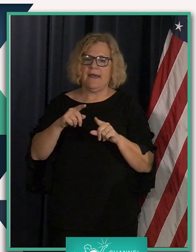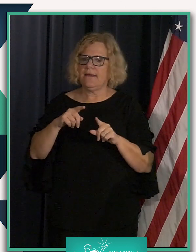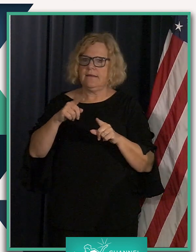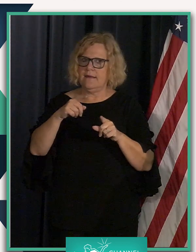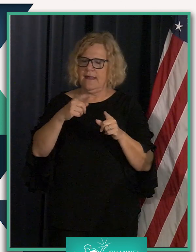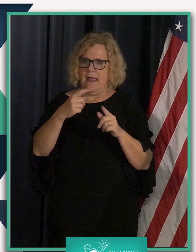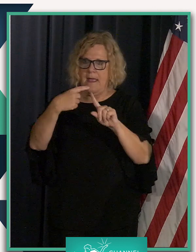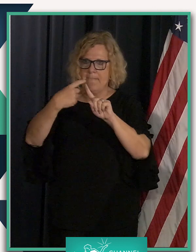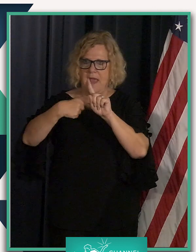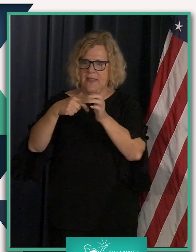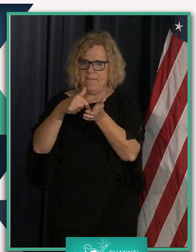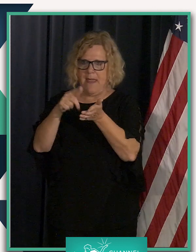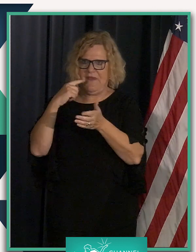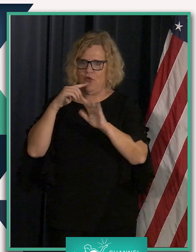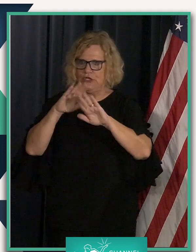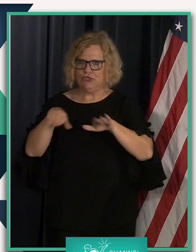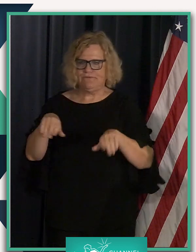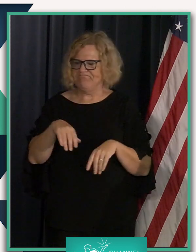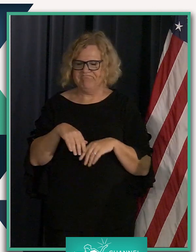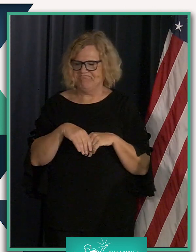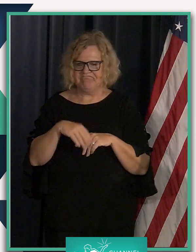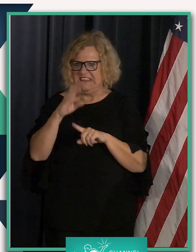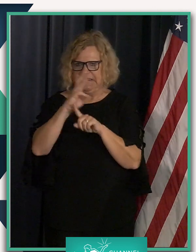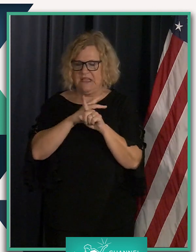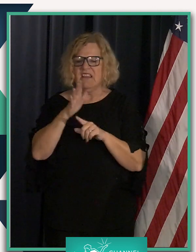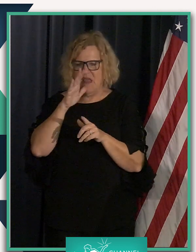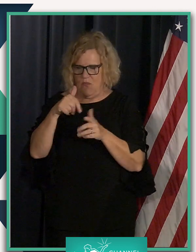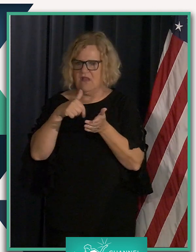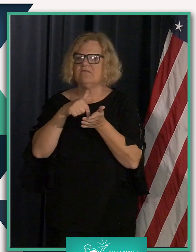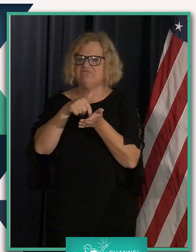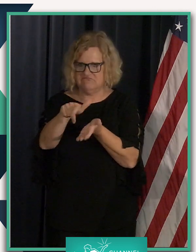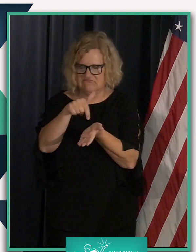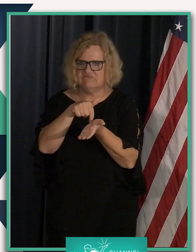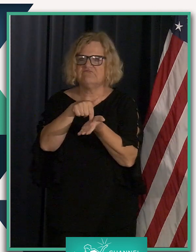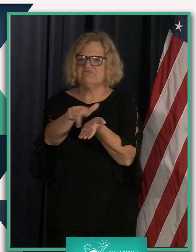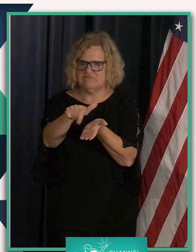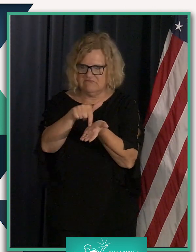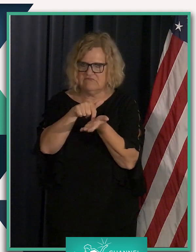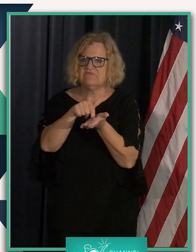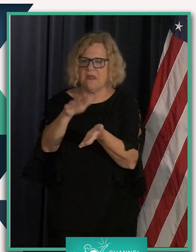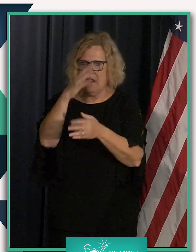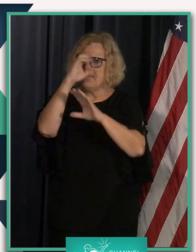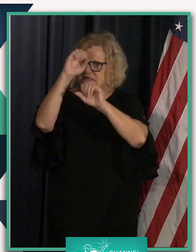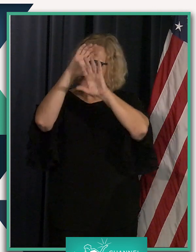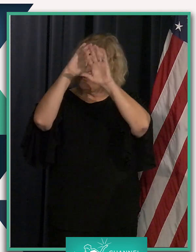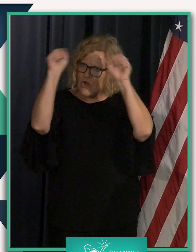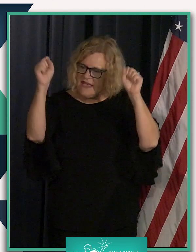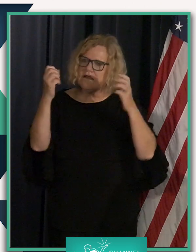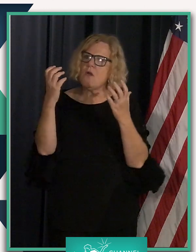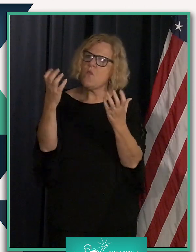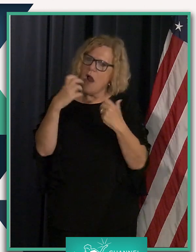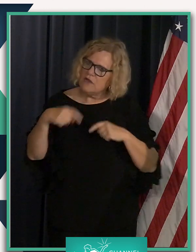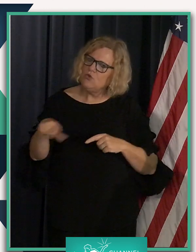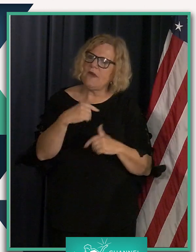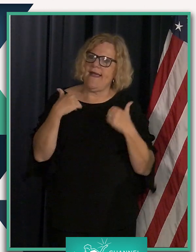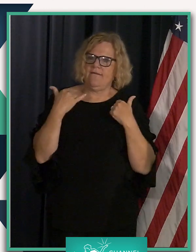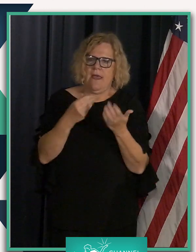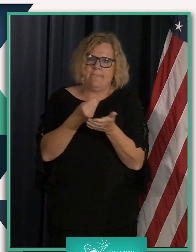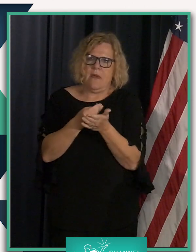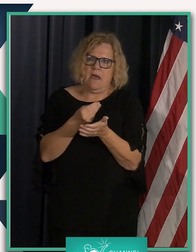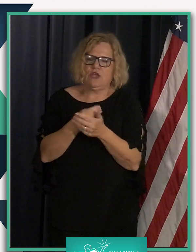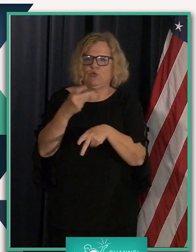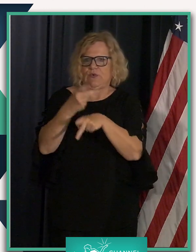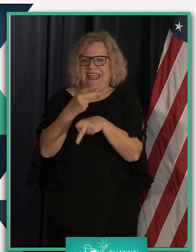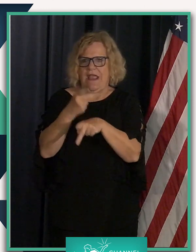doing it in the monthly payments at least for the next 6 months. That money is going to flow to you because the president wants you to have that money to